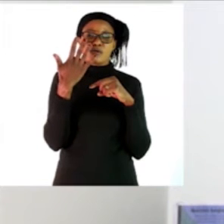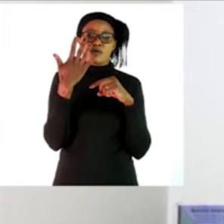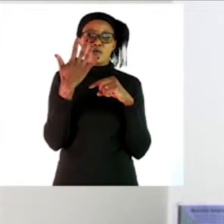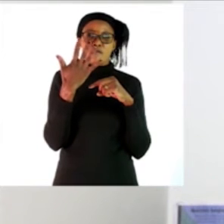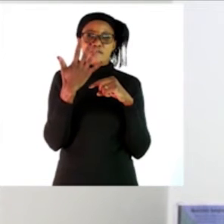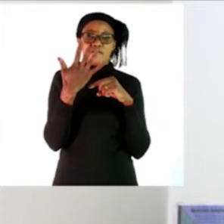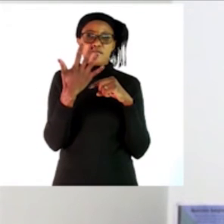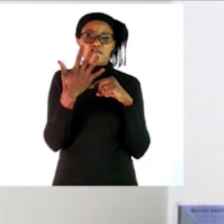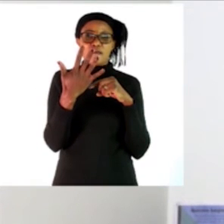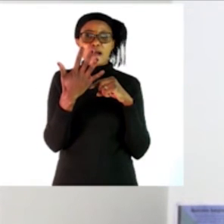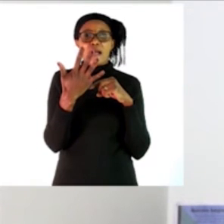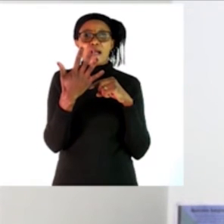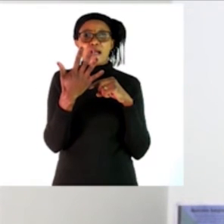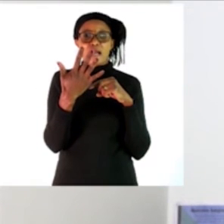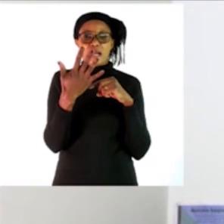4,